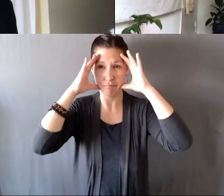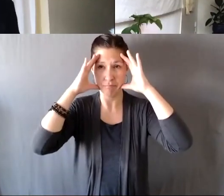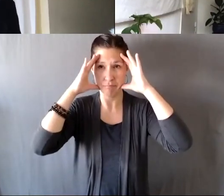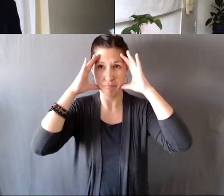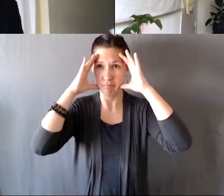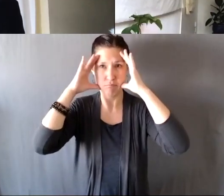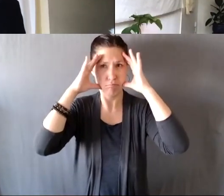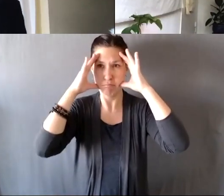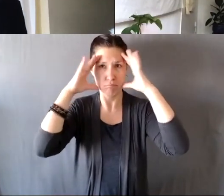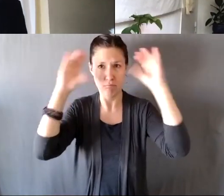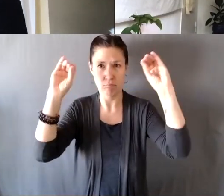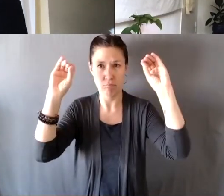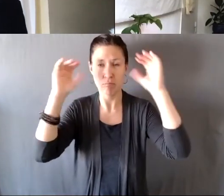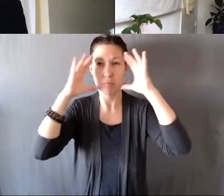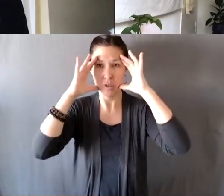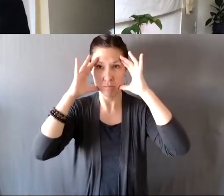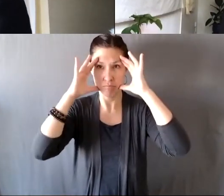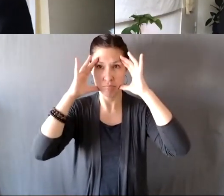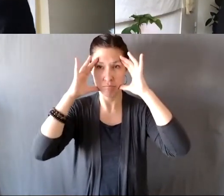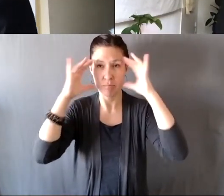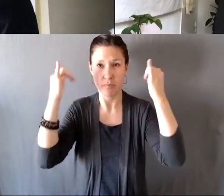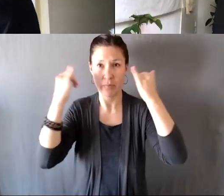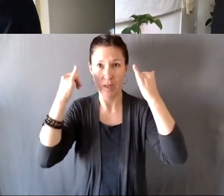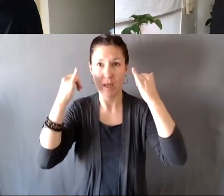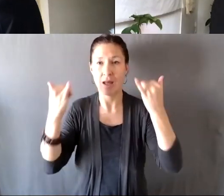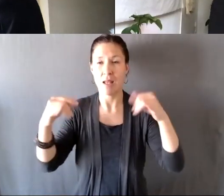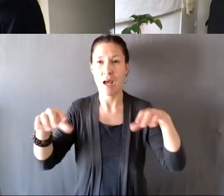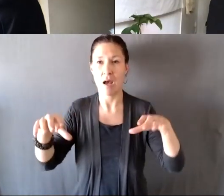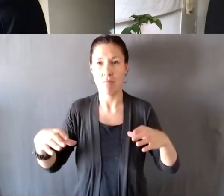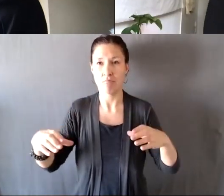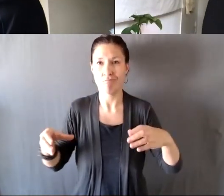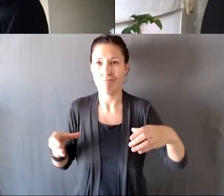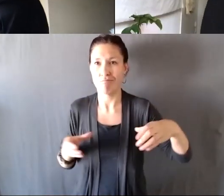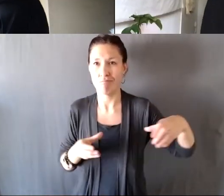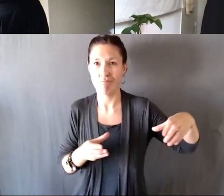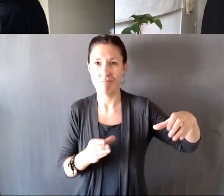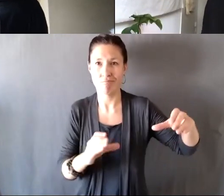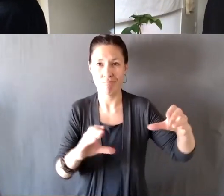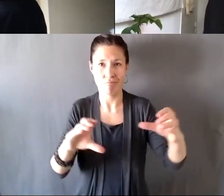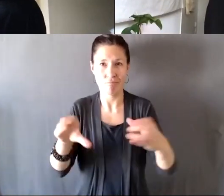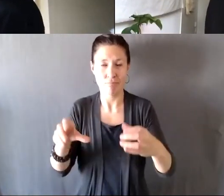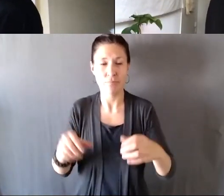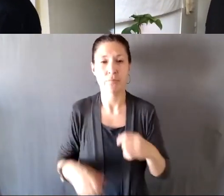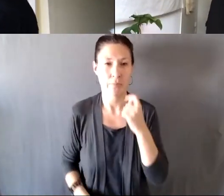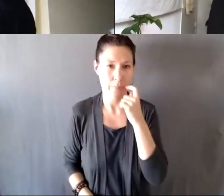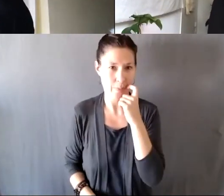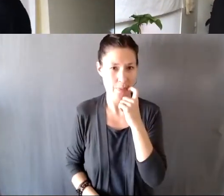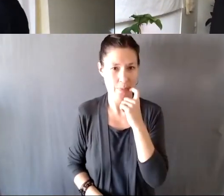We just rotate the hips and the waist.